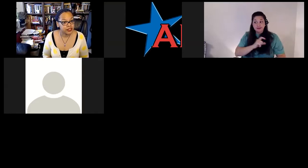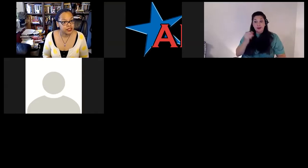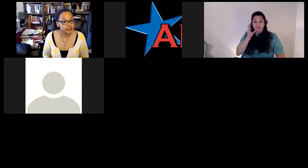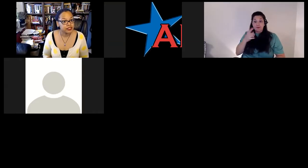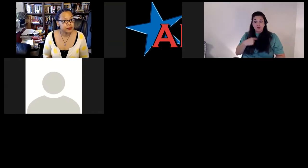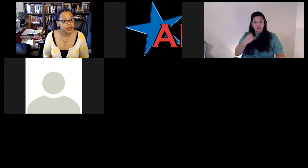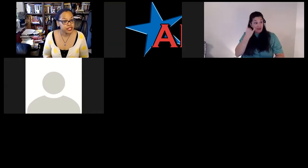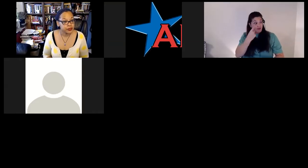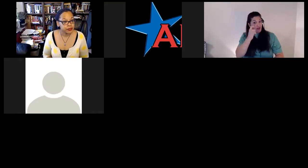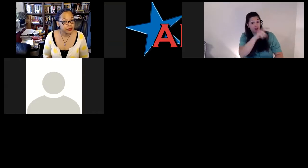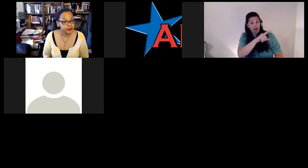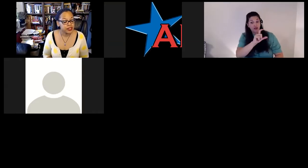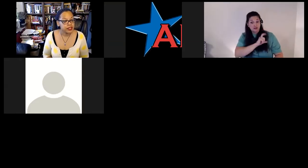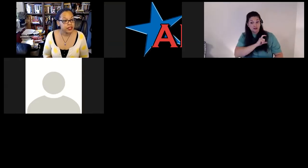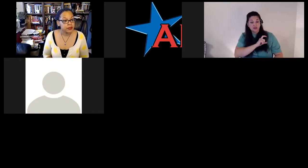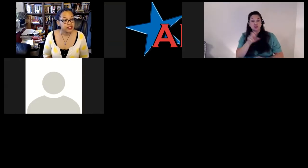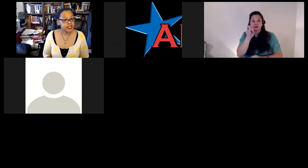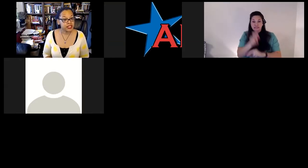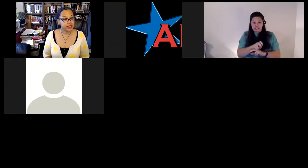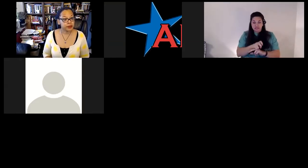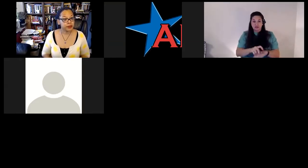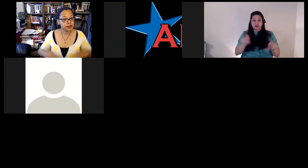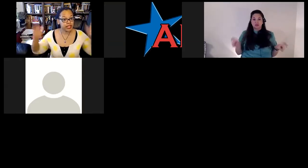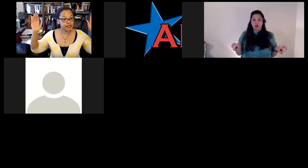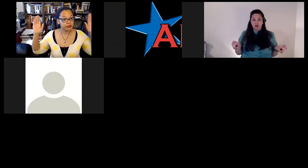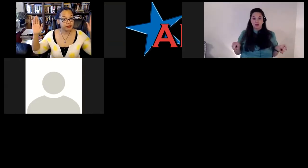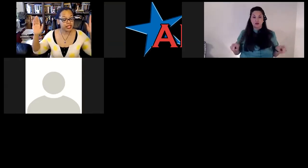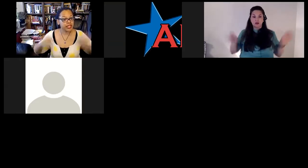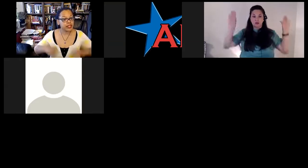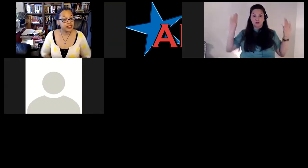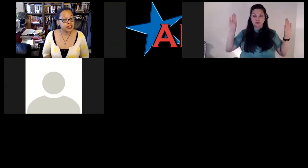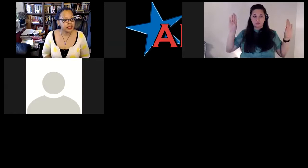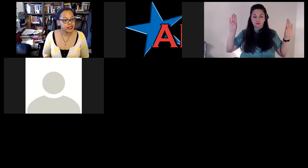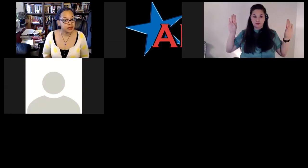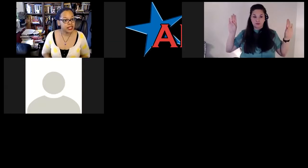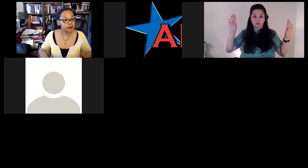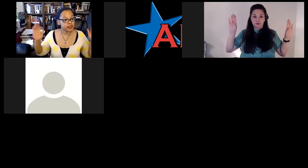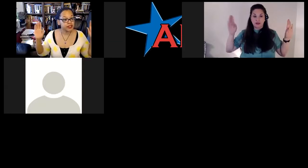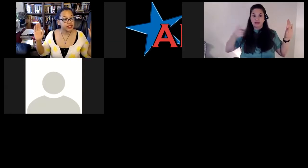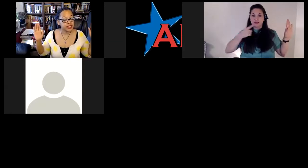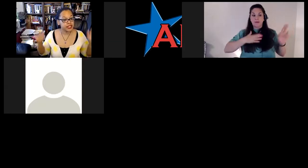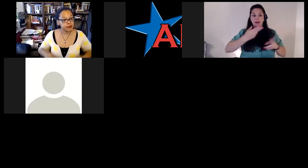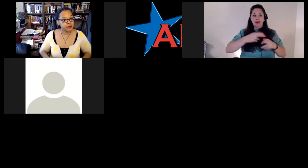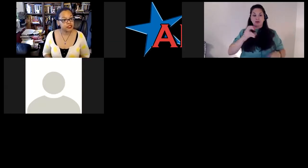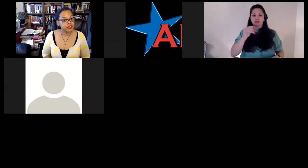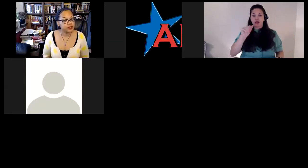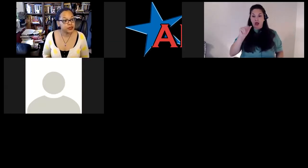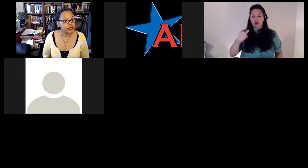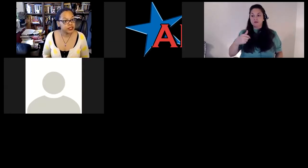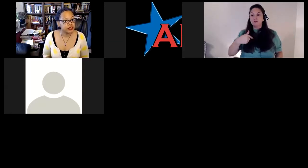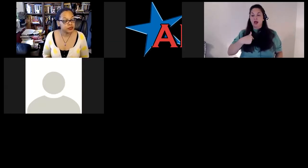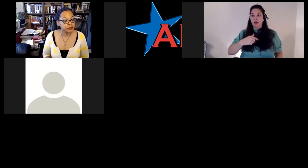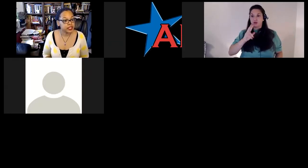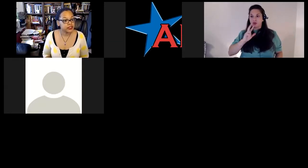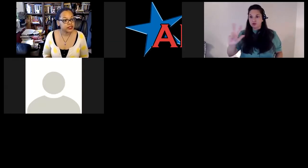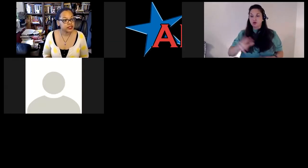ground, spread eagle, sitting up with my hands above my head, and say, my name is Christiana, and I'm this years old, and